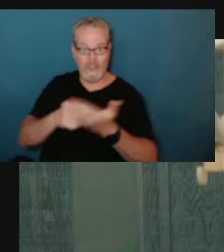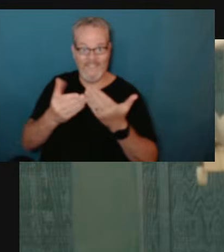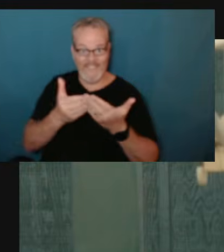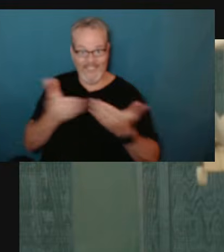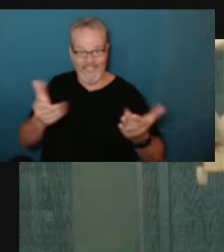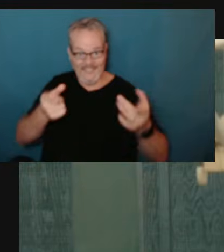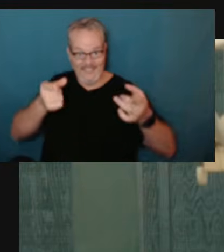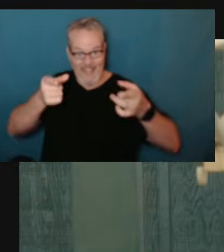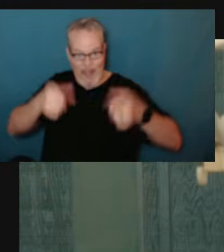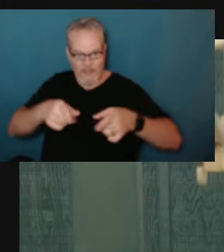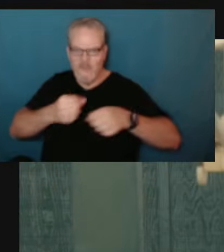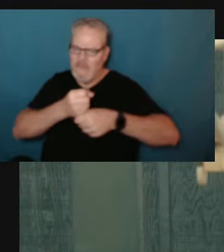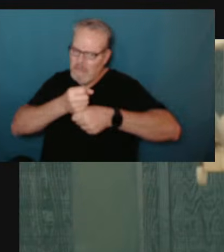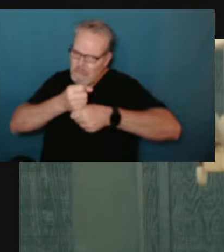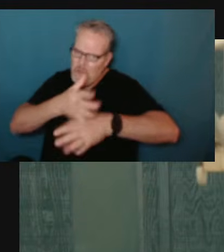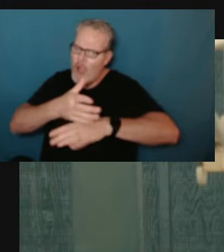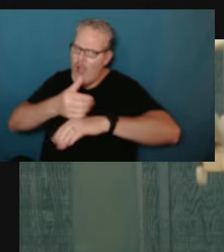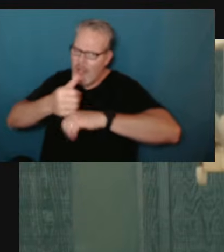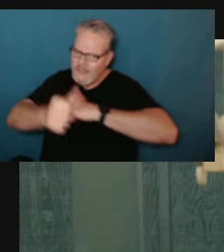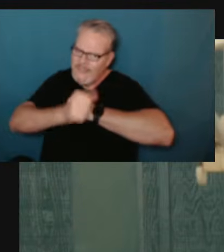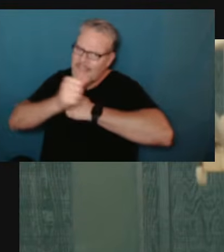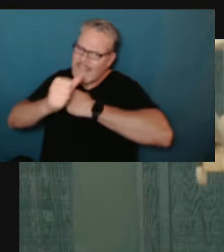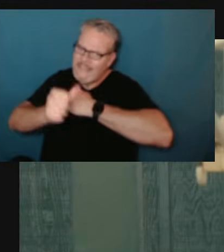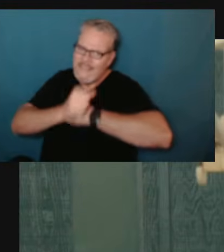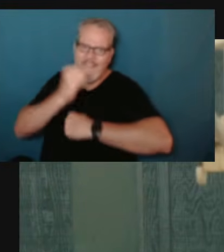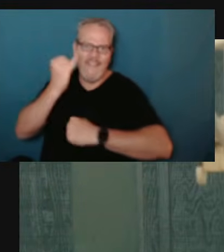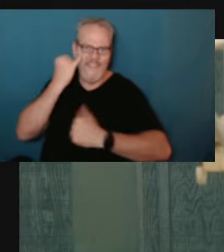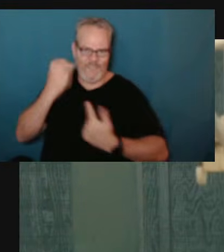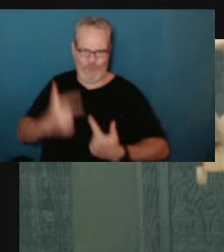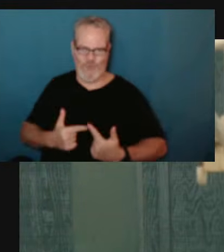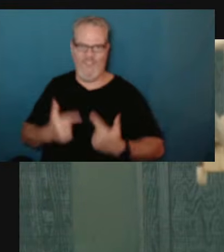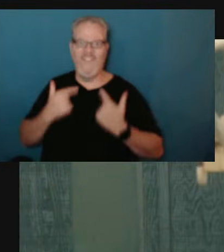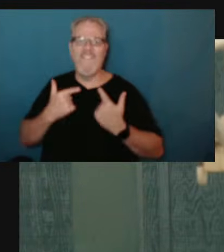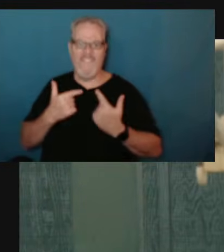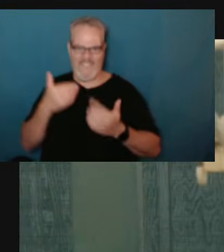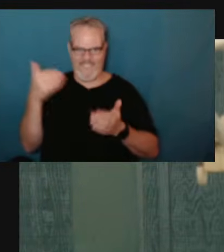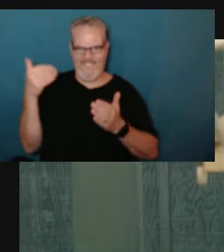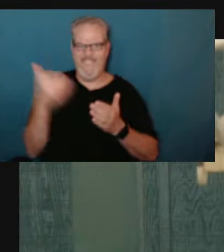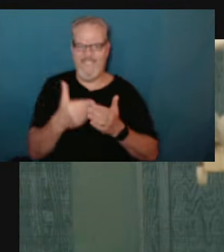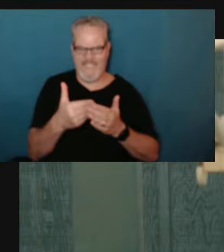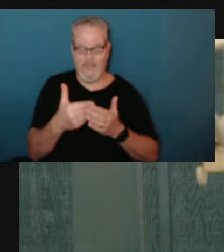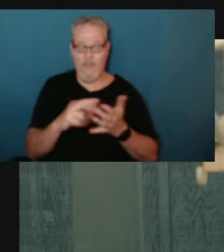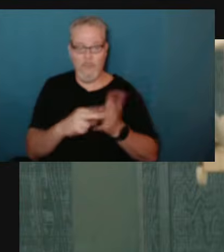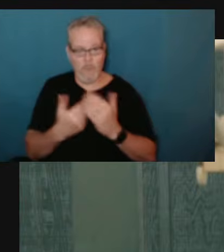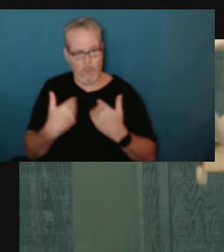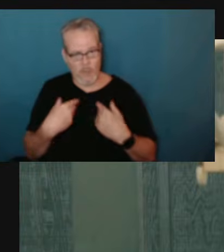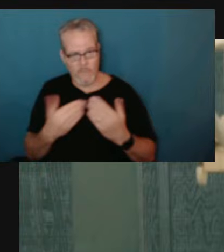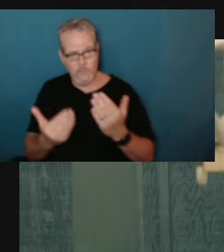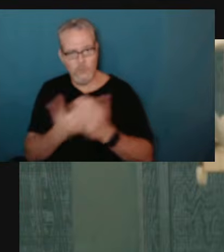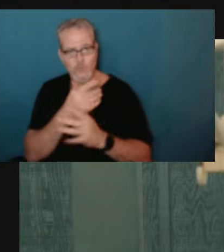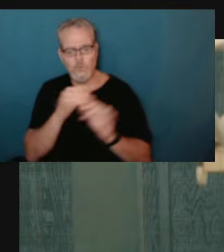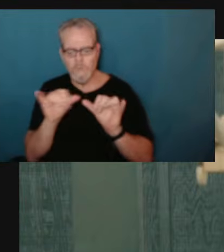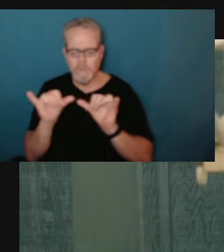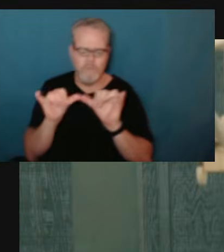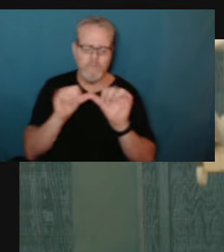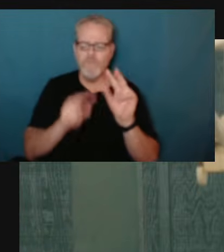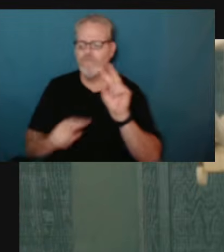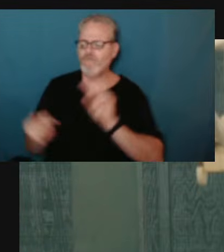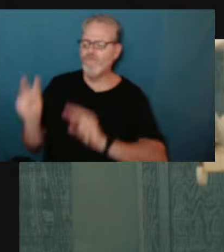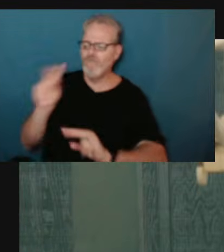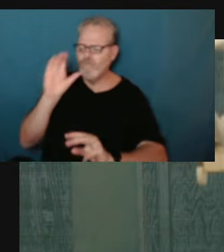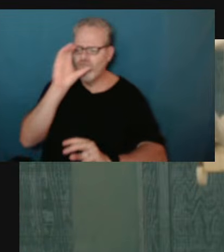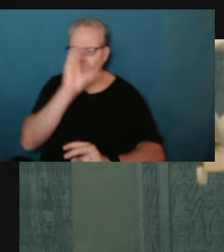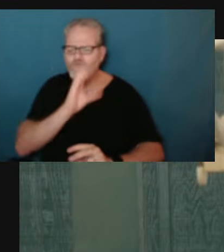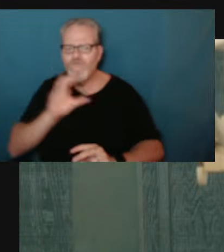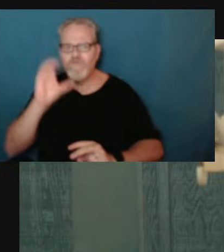hazards for those of us who live on the island. So we have new monitoring methods, decades of discovery, and that